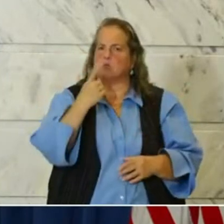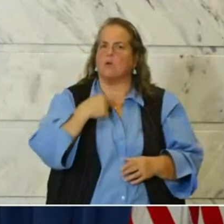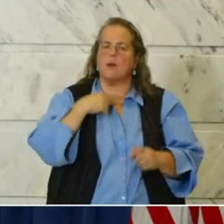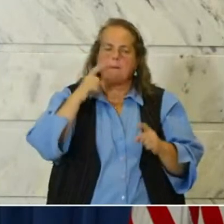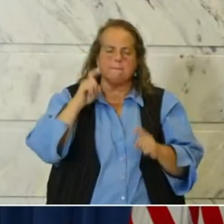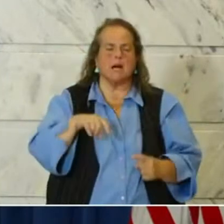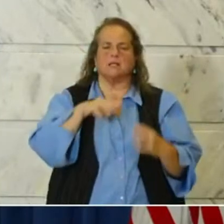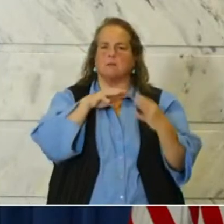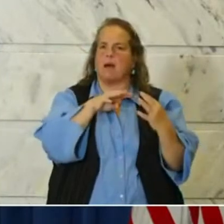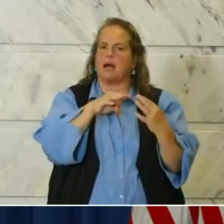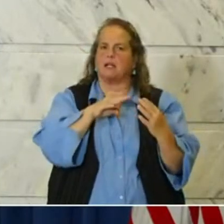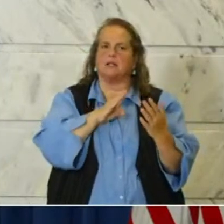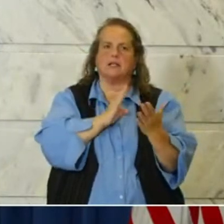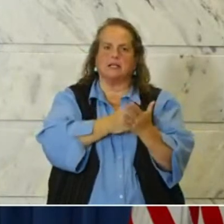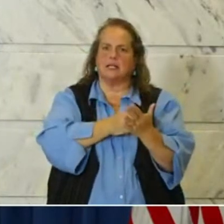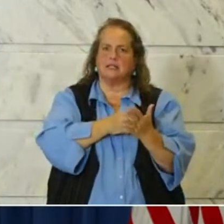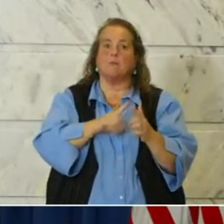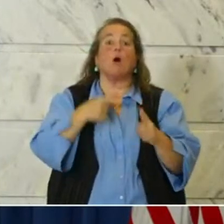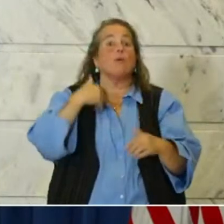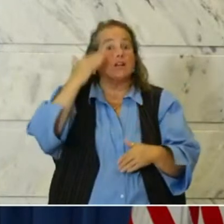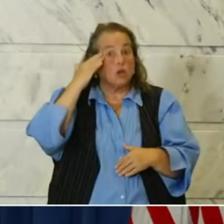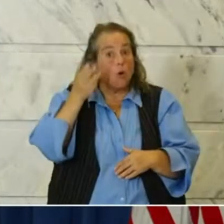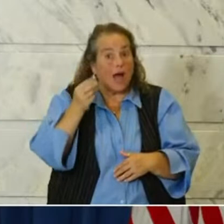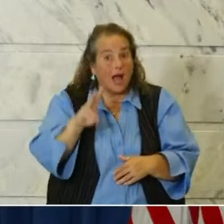battle against. But we know how.